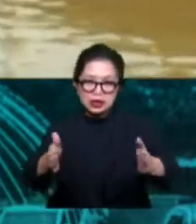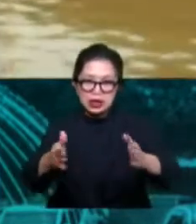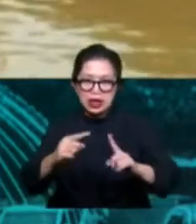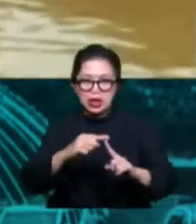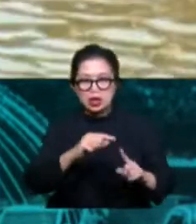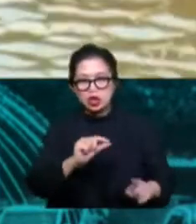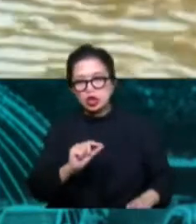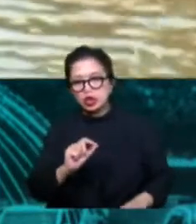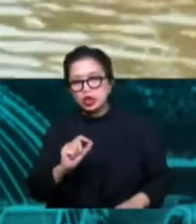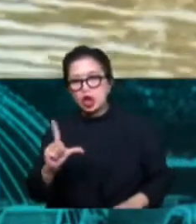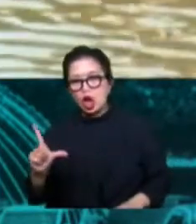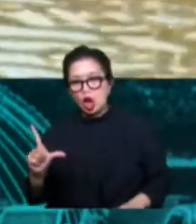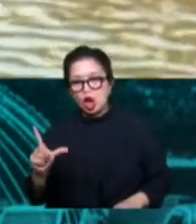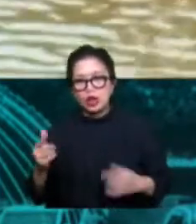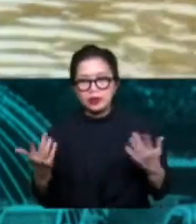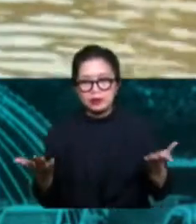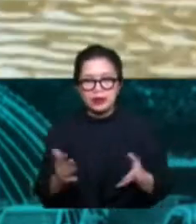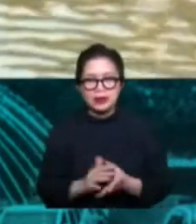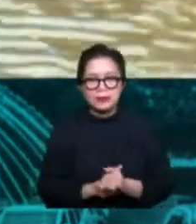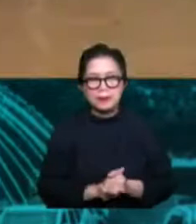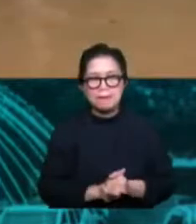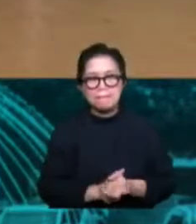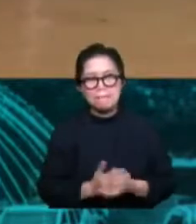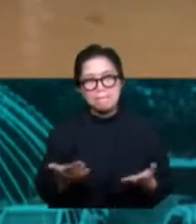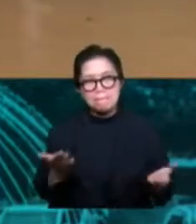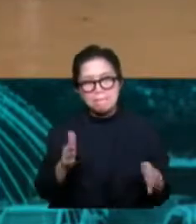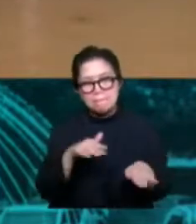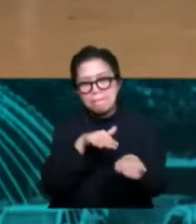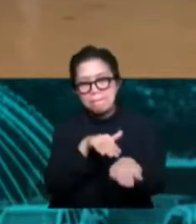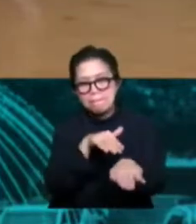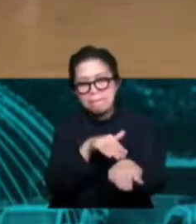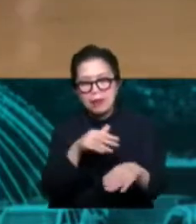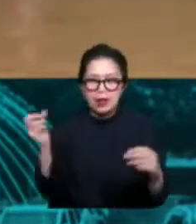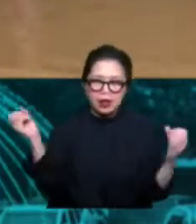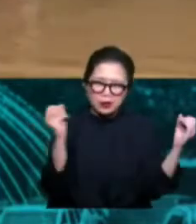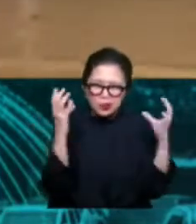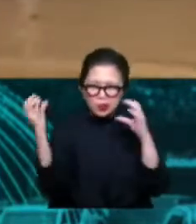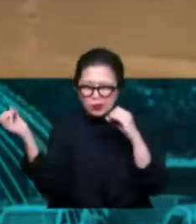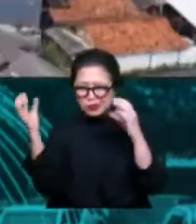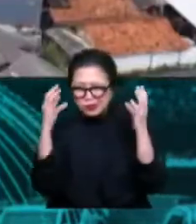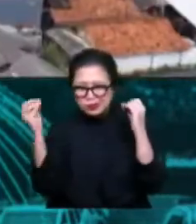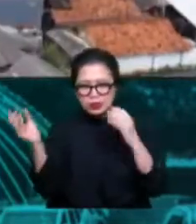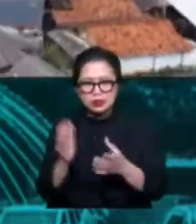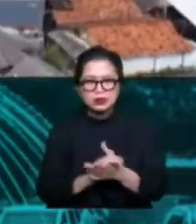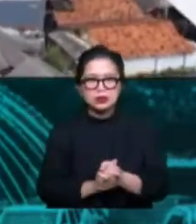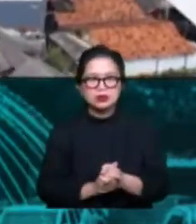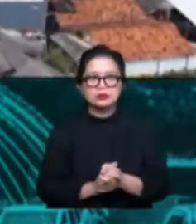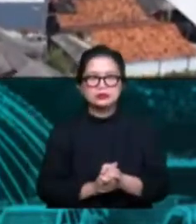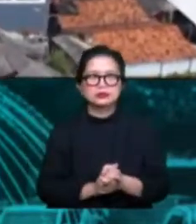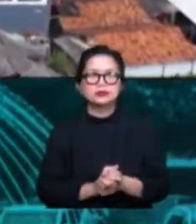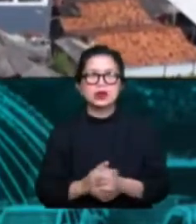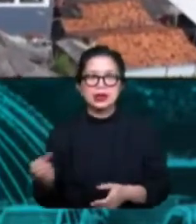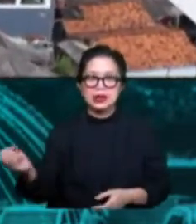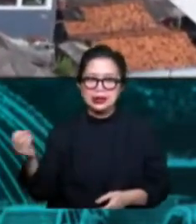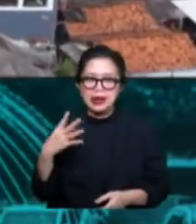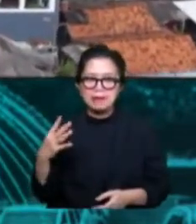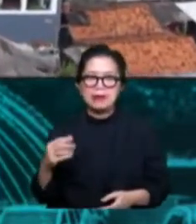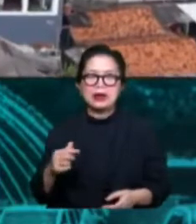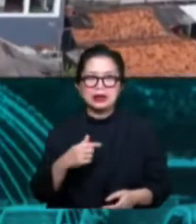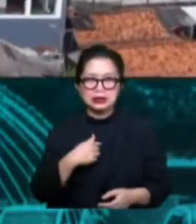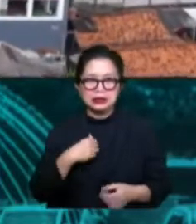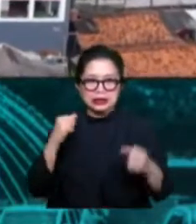the traffic, the combustions also become affect our health, and maybe near the